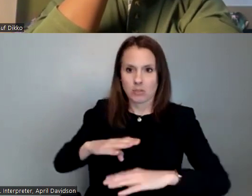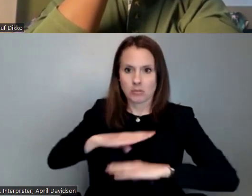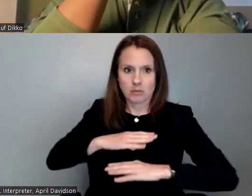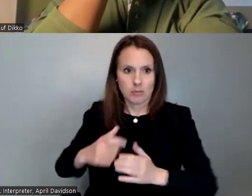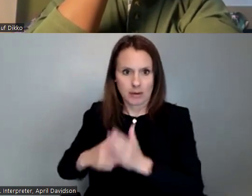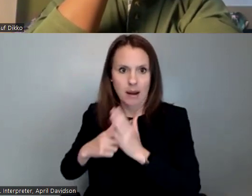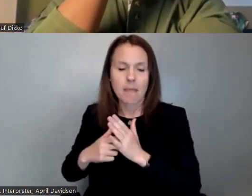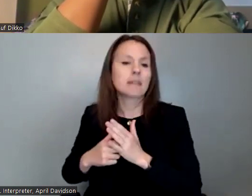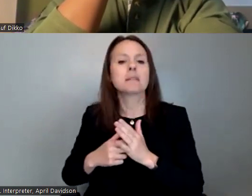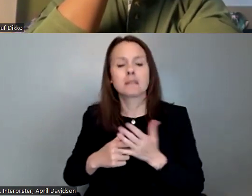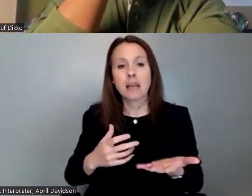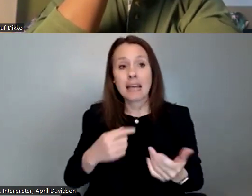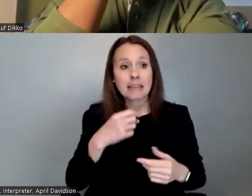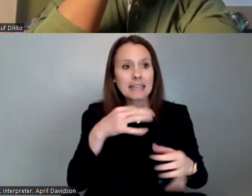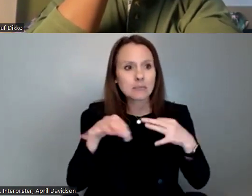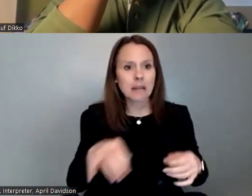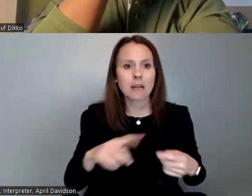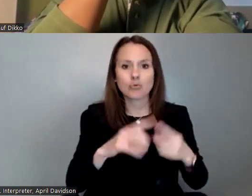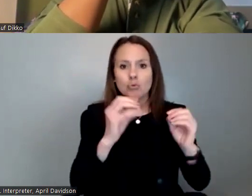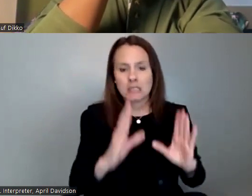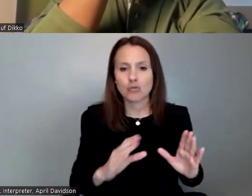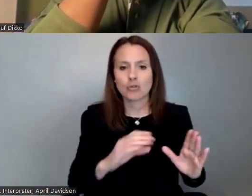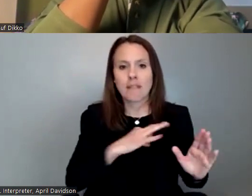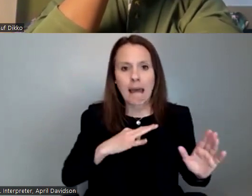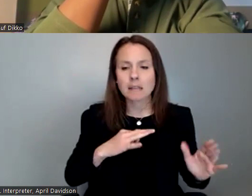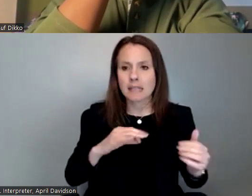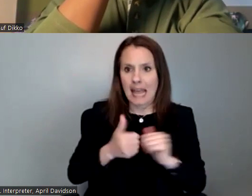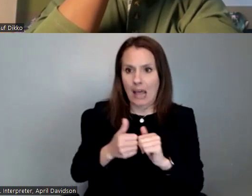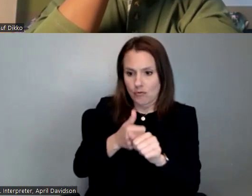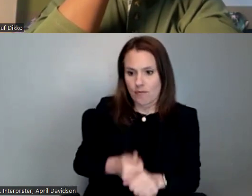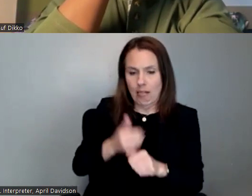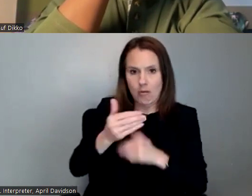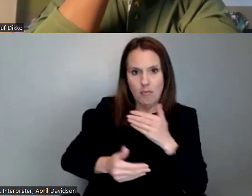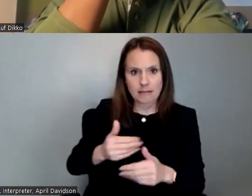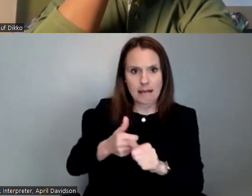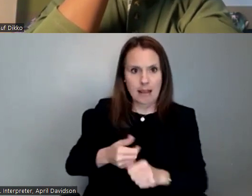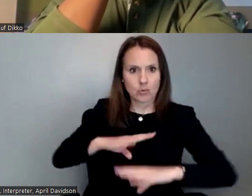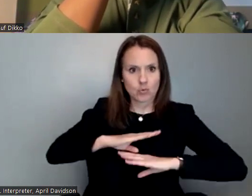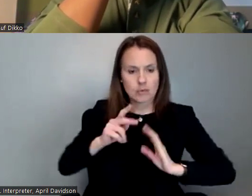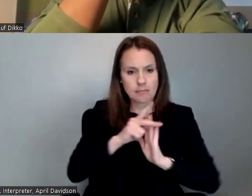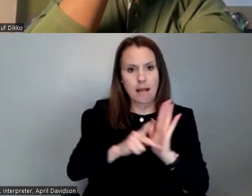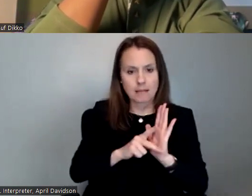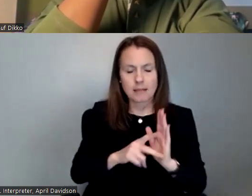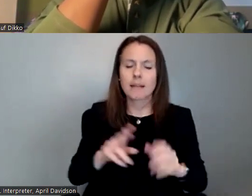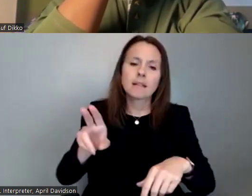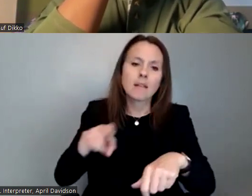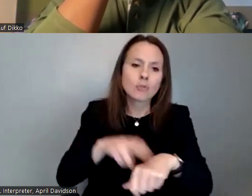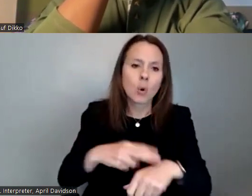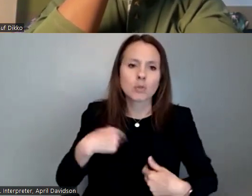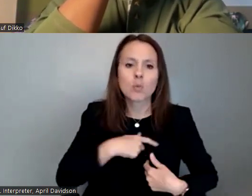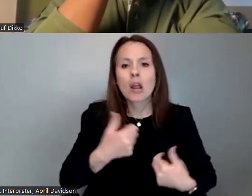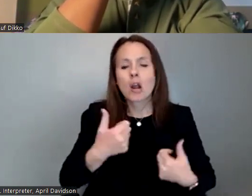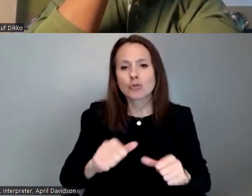for faculty on demand to move through that process as necessary. And of course, we are always trying to get